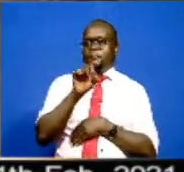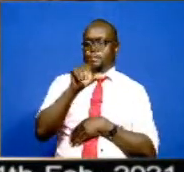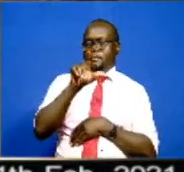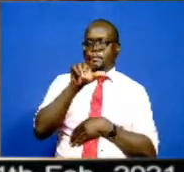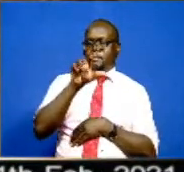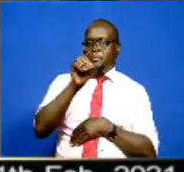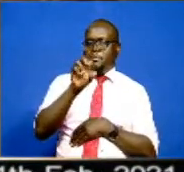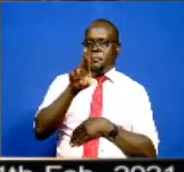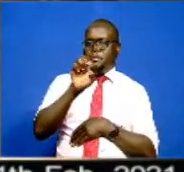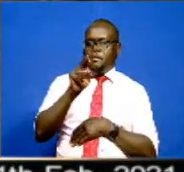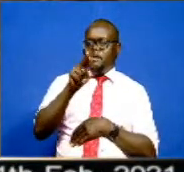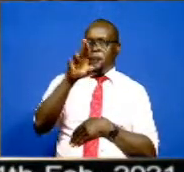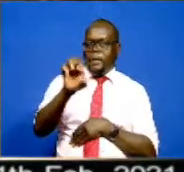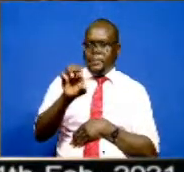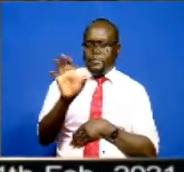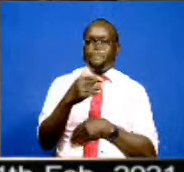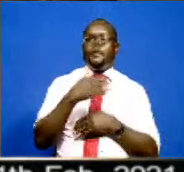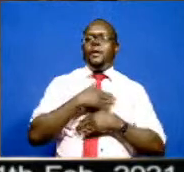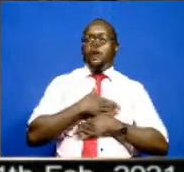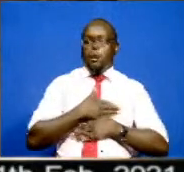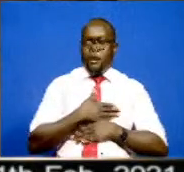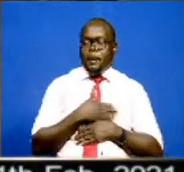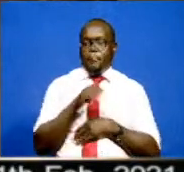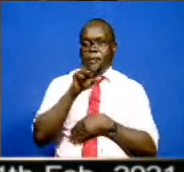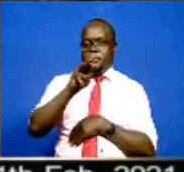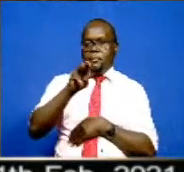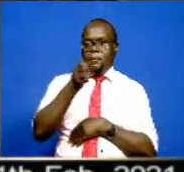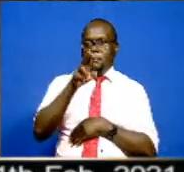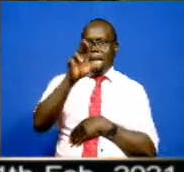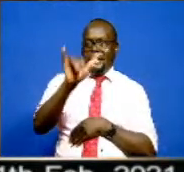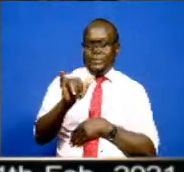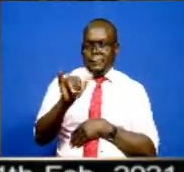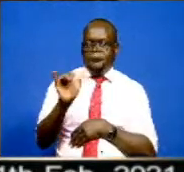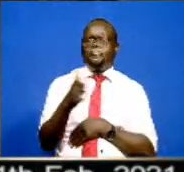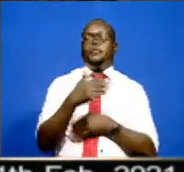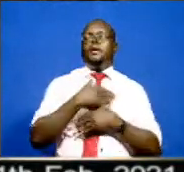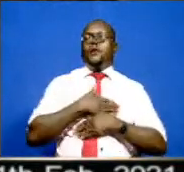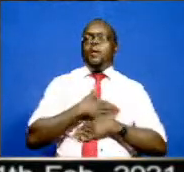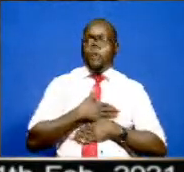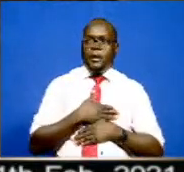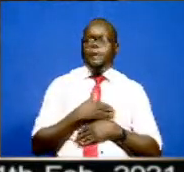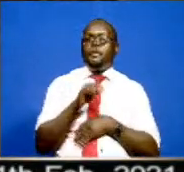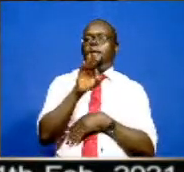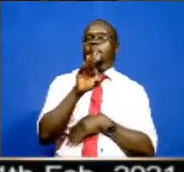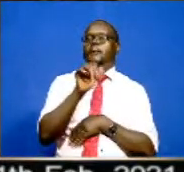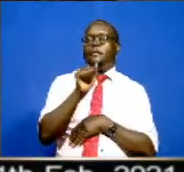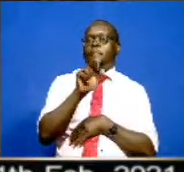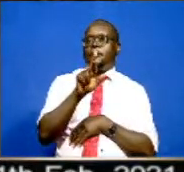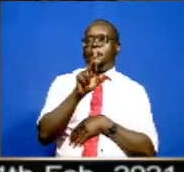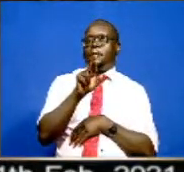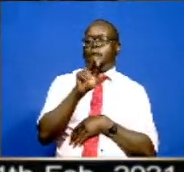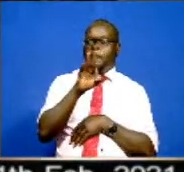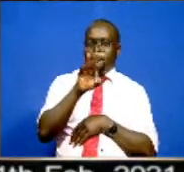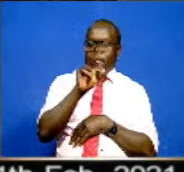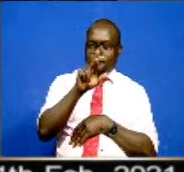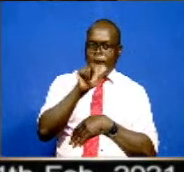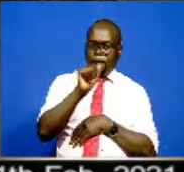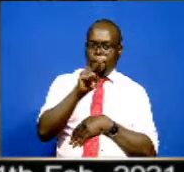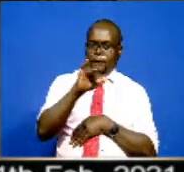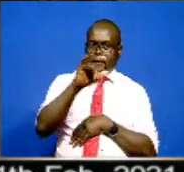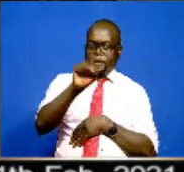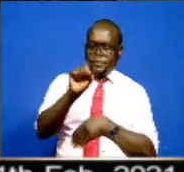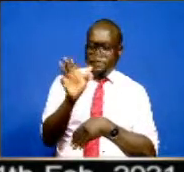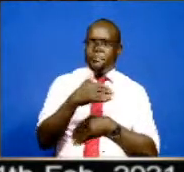Chemngetich Koskei MP, the Honourable Mase Wanjiko Gakuya MP, the Honourable Francis Kuria Kimani MP, the